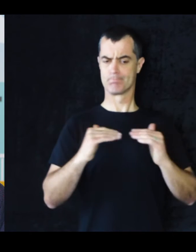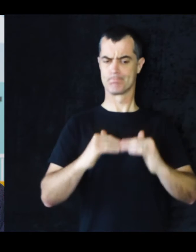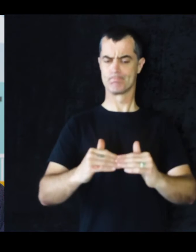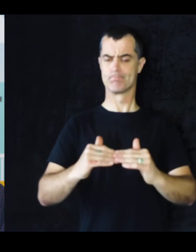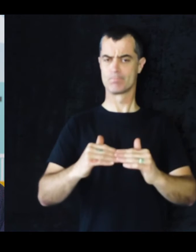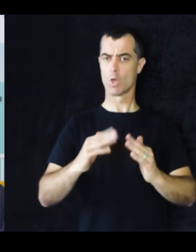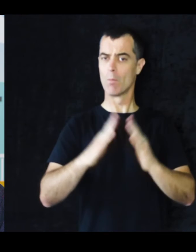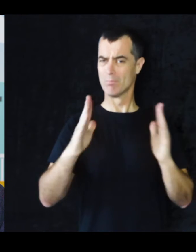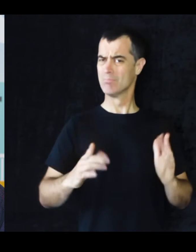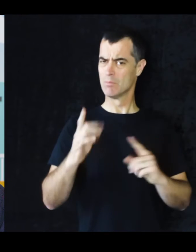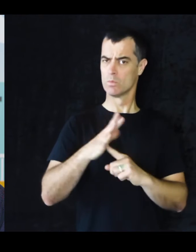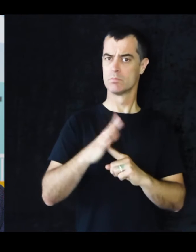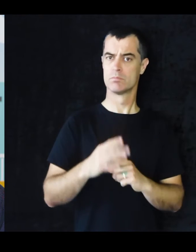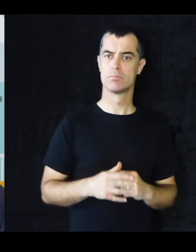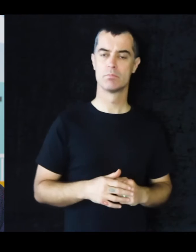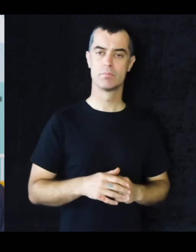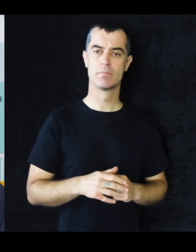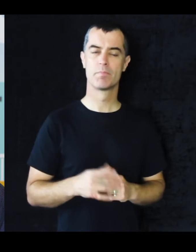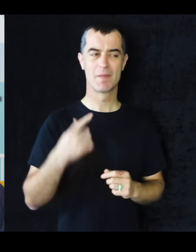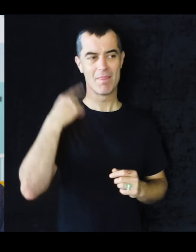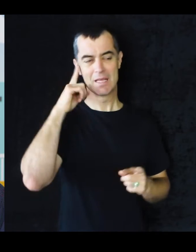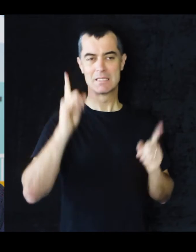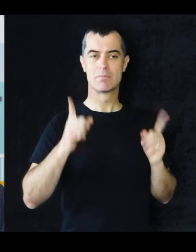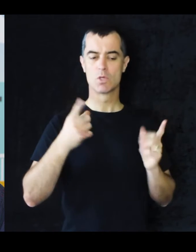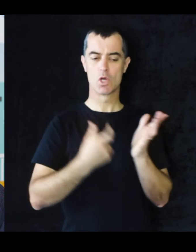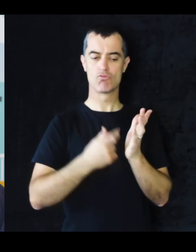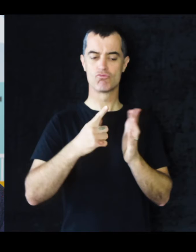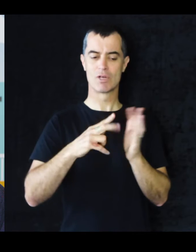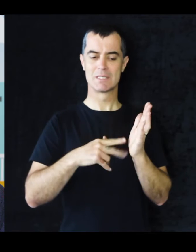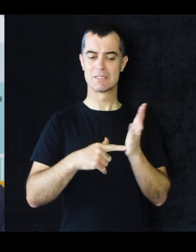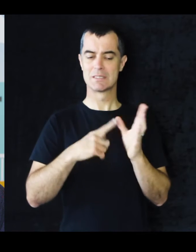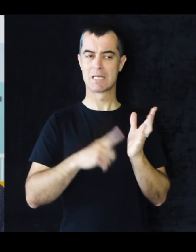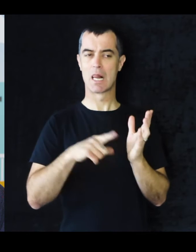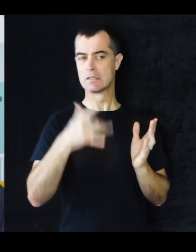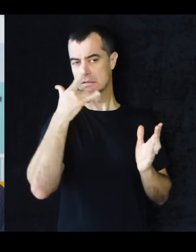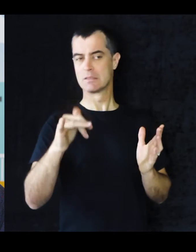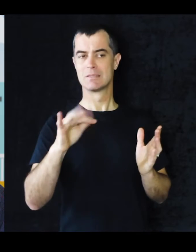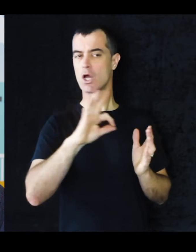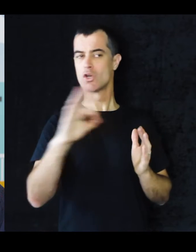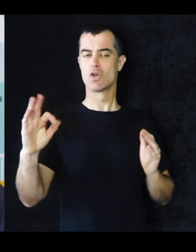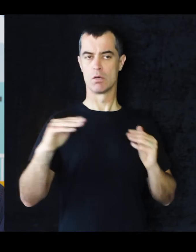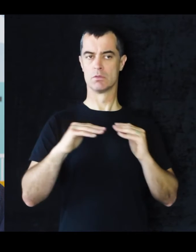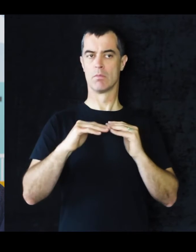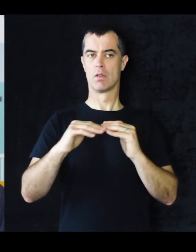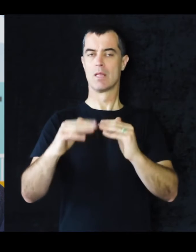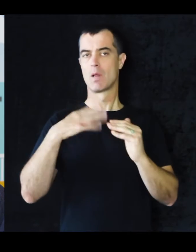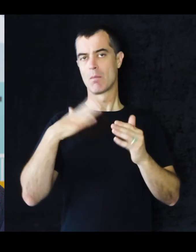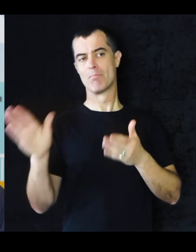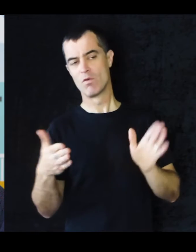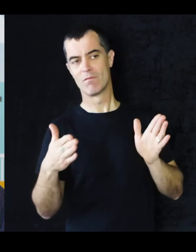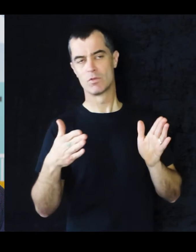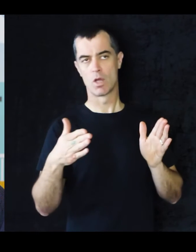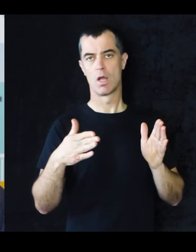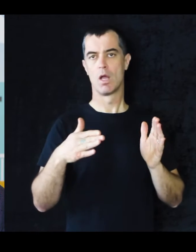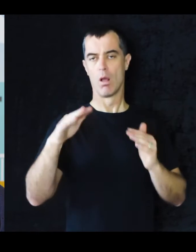really important when it comes to having a home, and I think sometimes the rental market is not stable. People